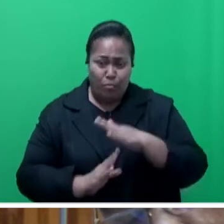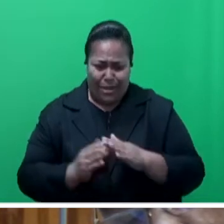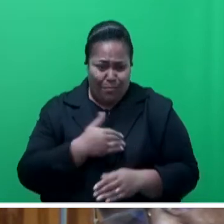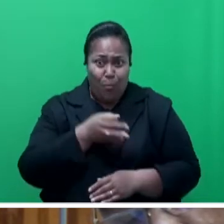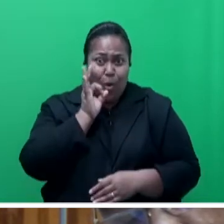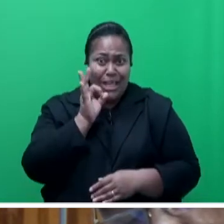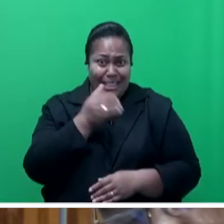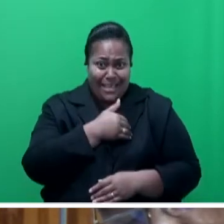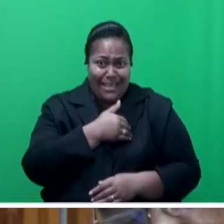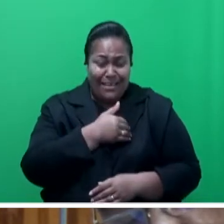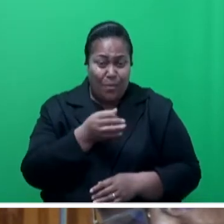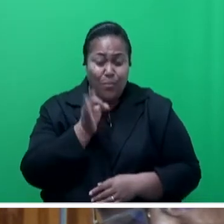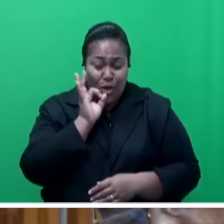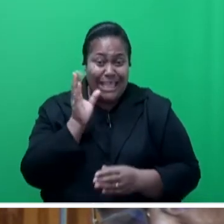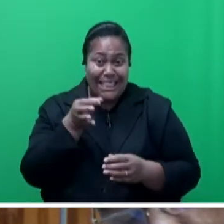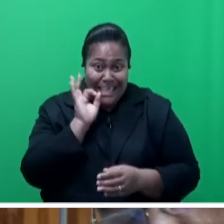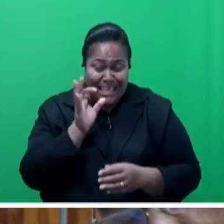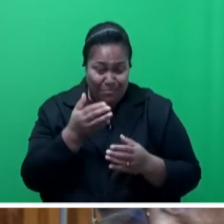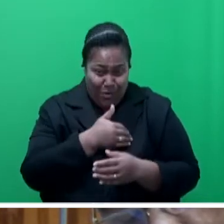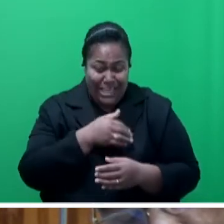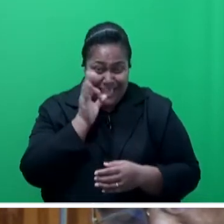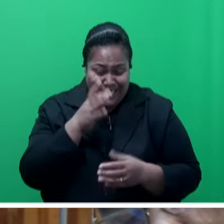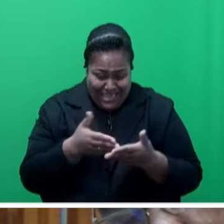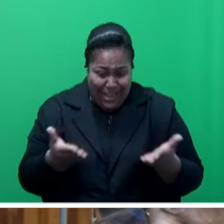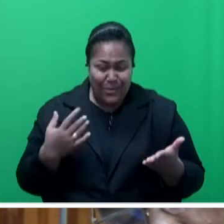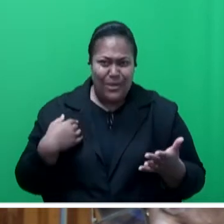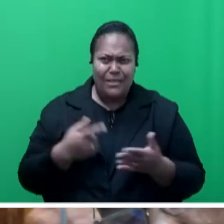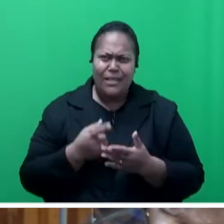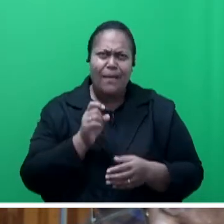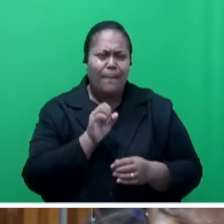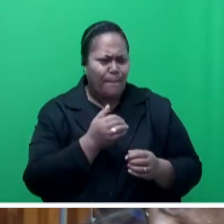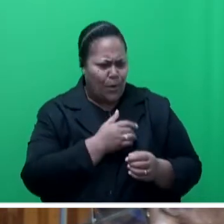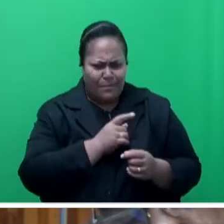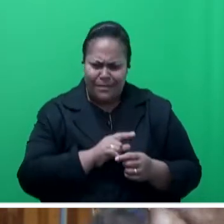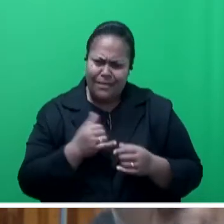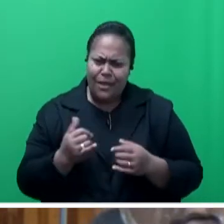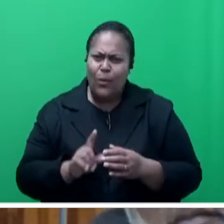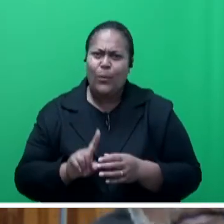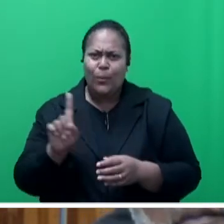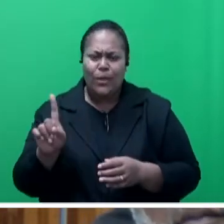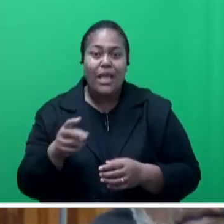period, from the morning till about 10:30 when I was there, they had done 3